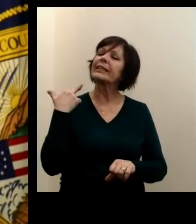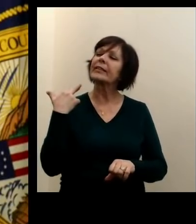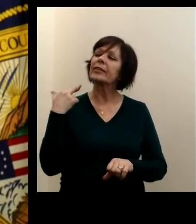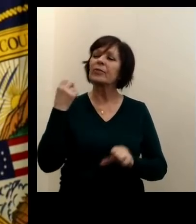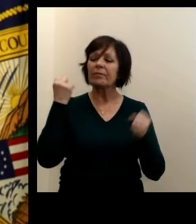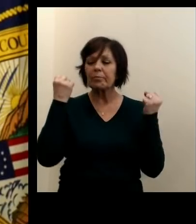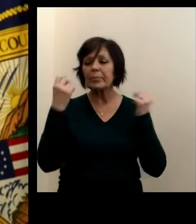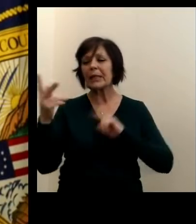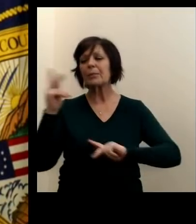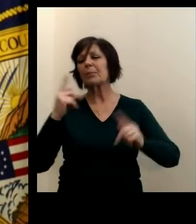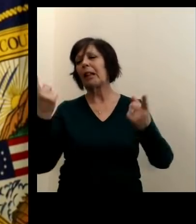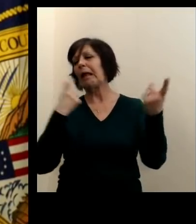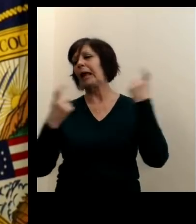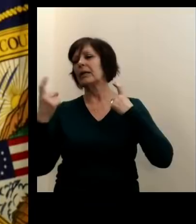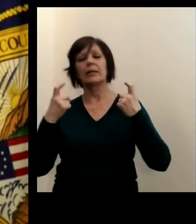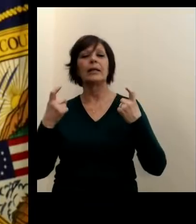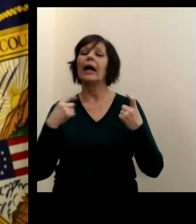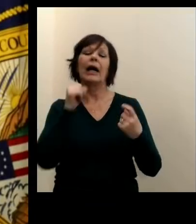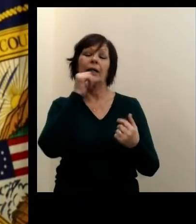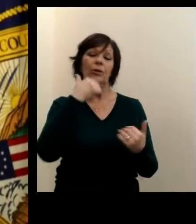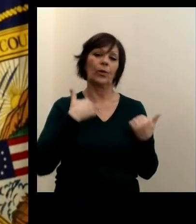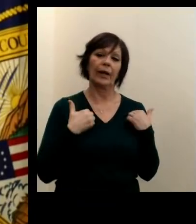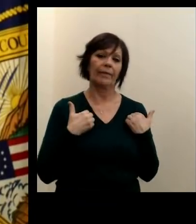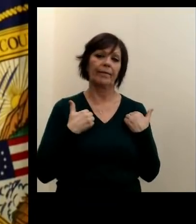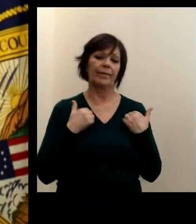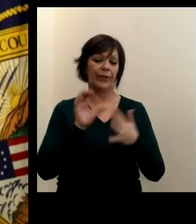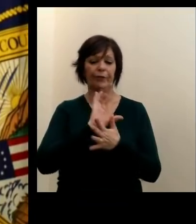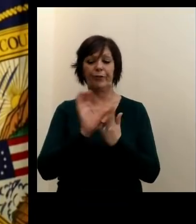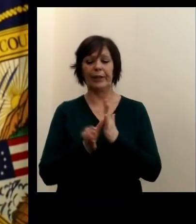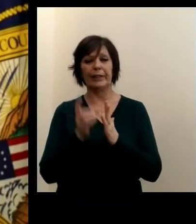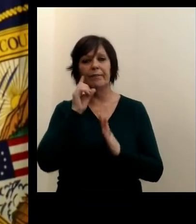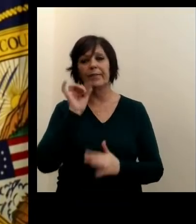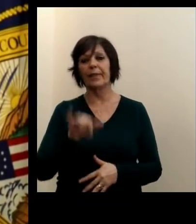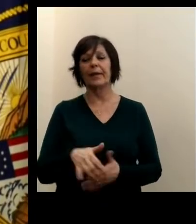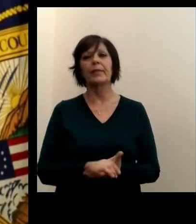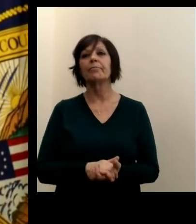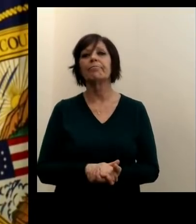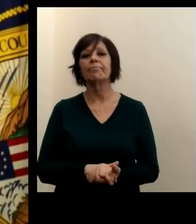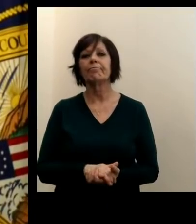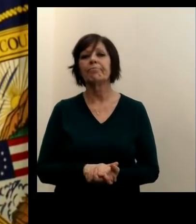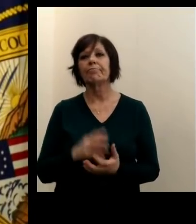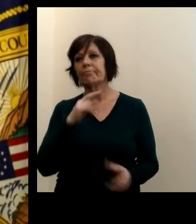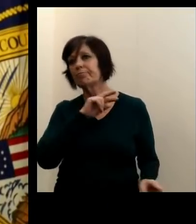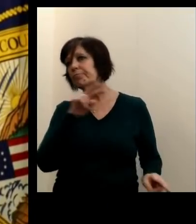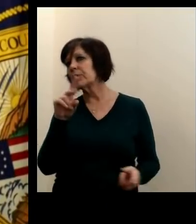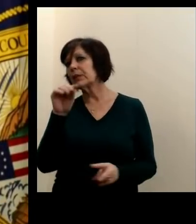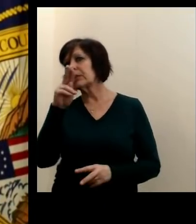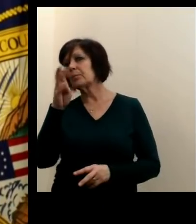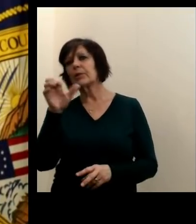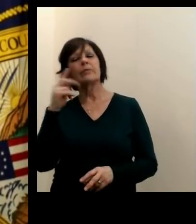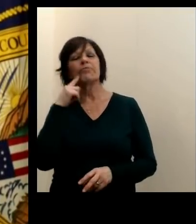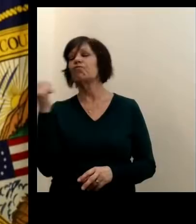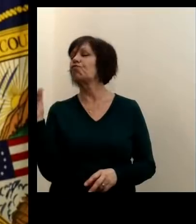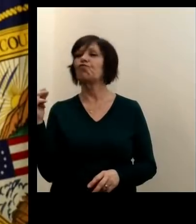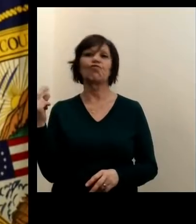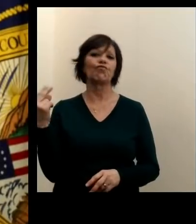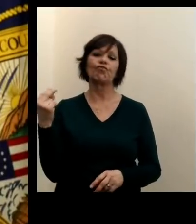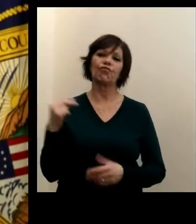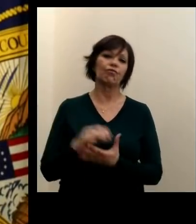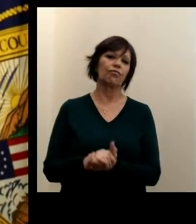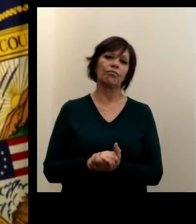of people asking about that. I have not. I don't think we have yet. No, I'm looking at Dr. Burstein. She's nodding her head in the